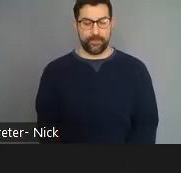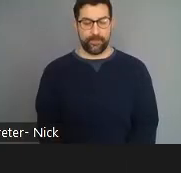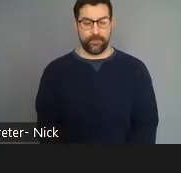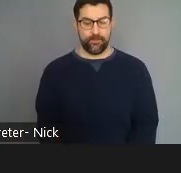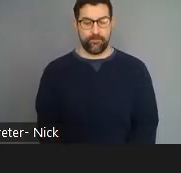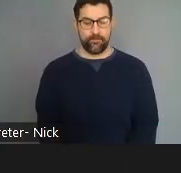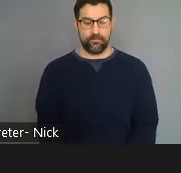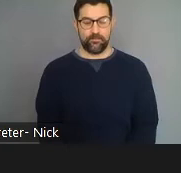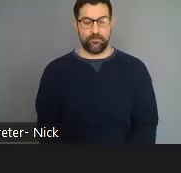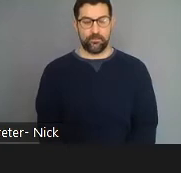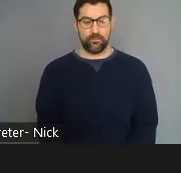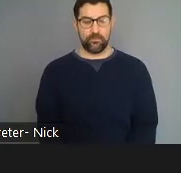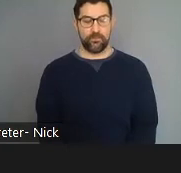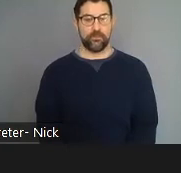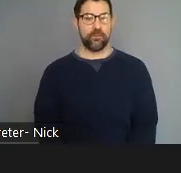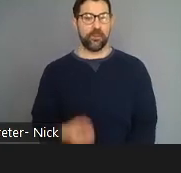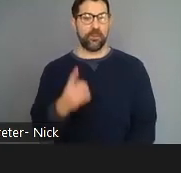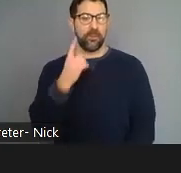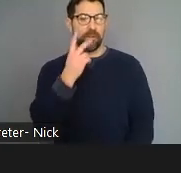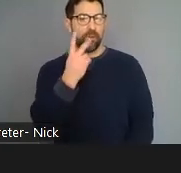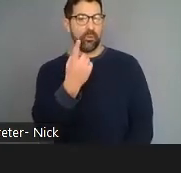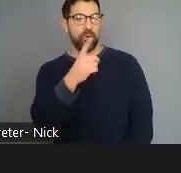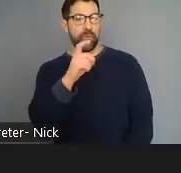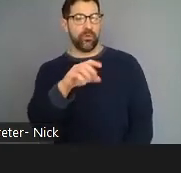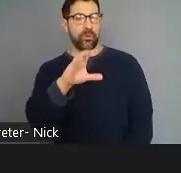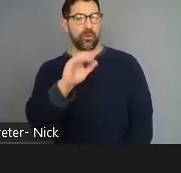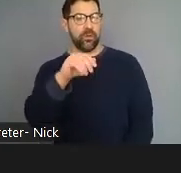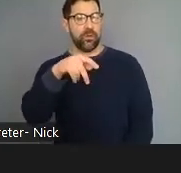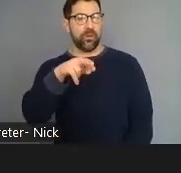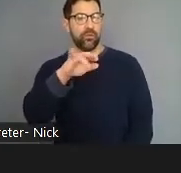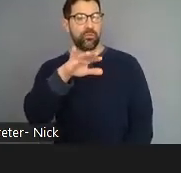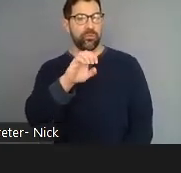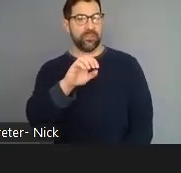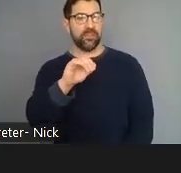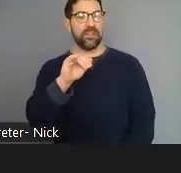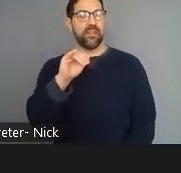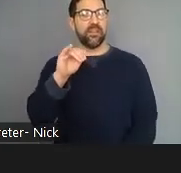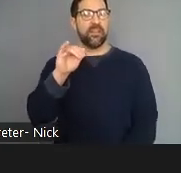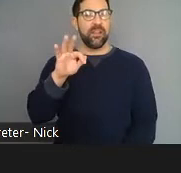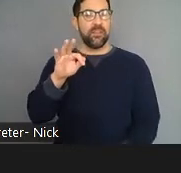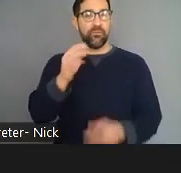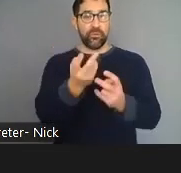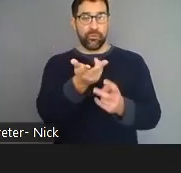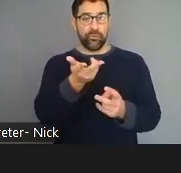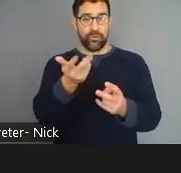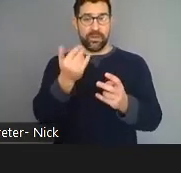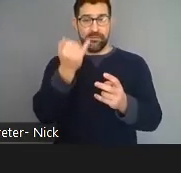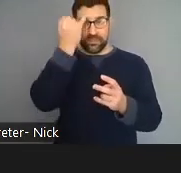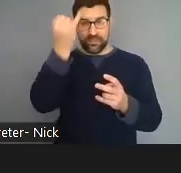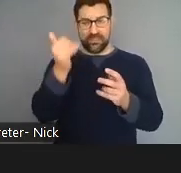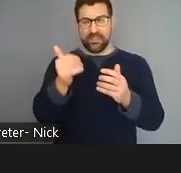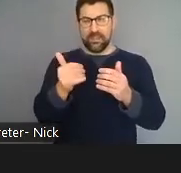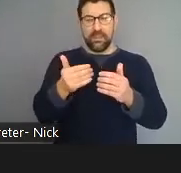Caprice about what if our panelists have any ideas about what would be a better way to